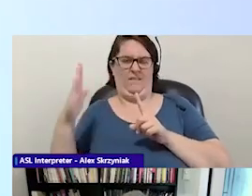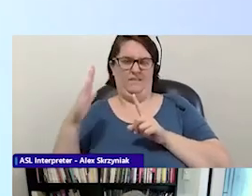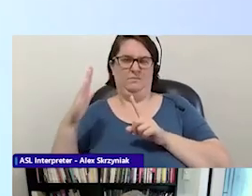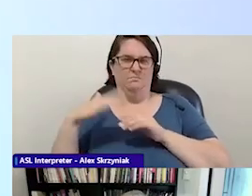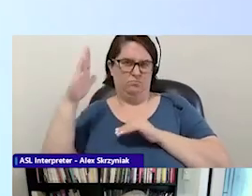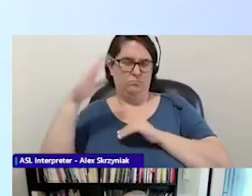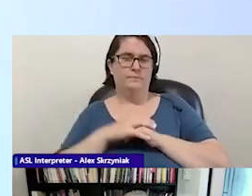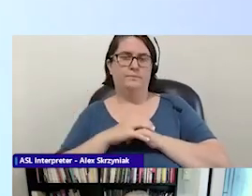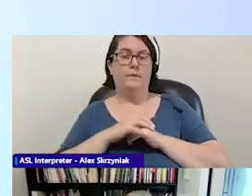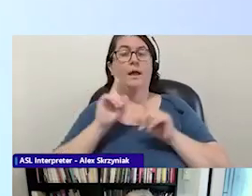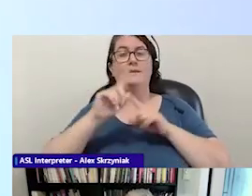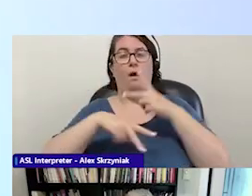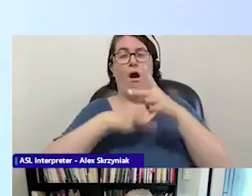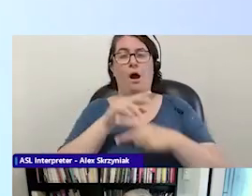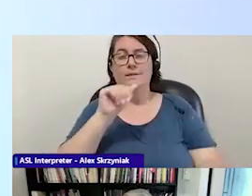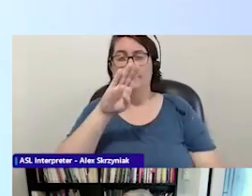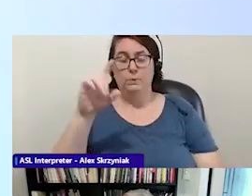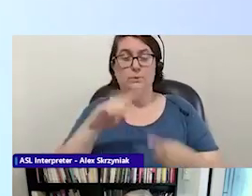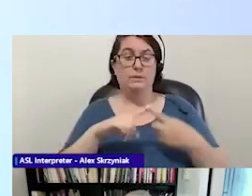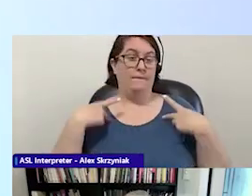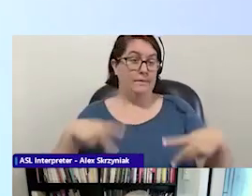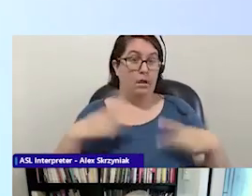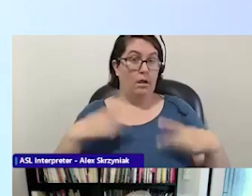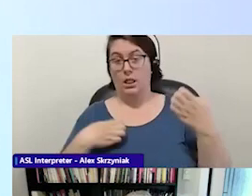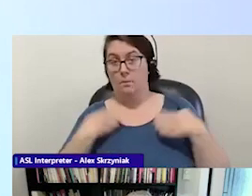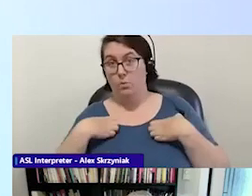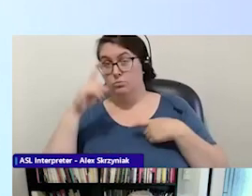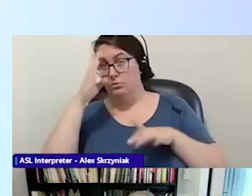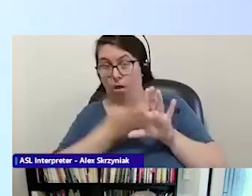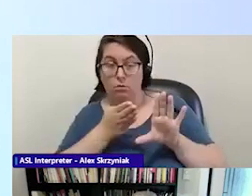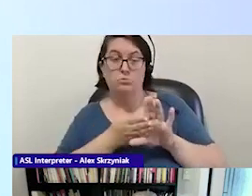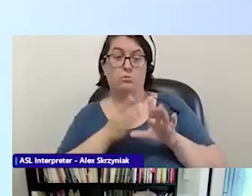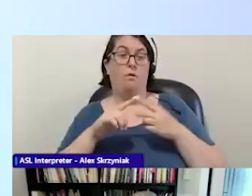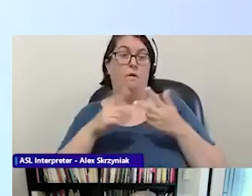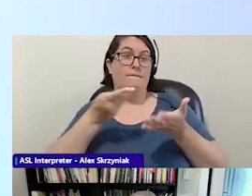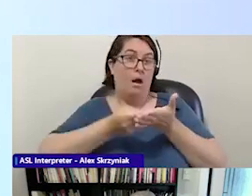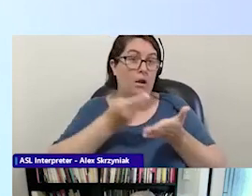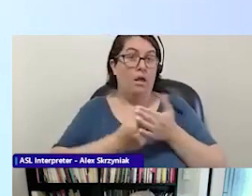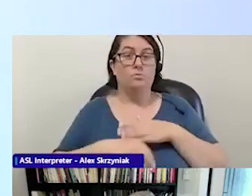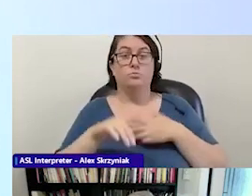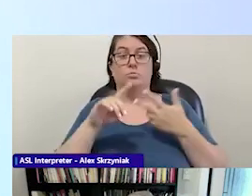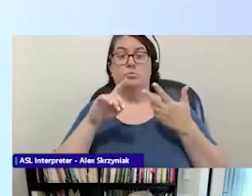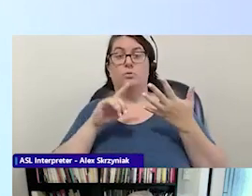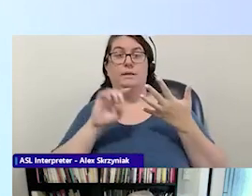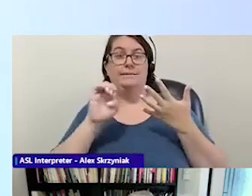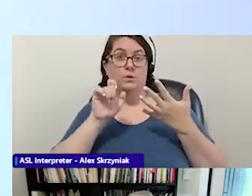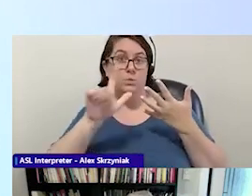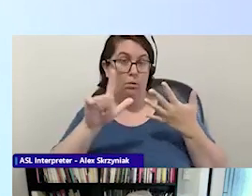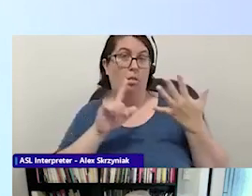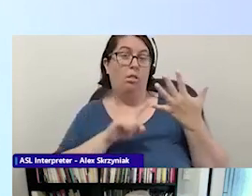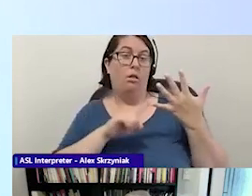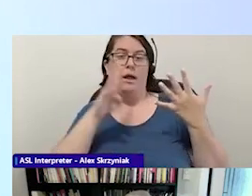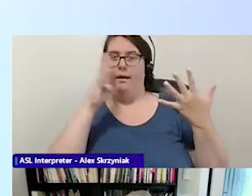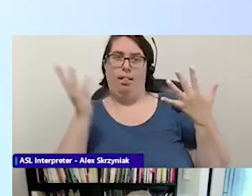of abuse we covered are physical, emotional, psychological, financial, and sexual. And